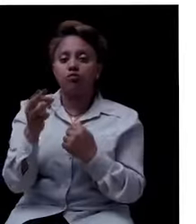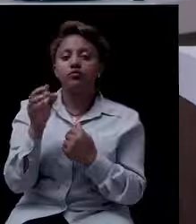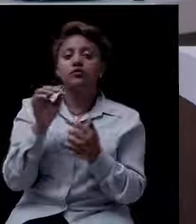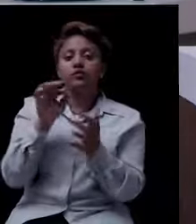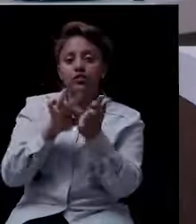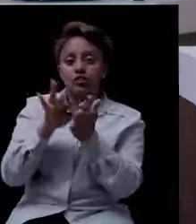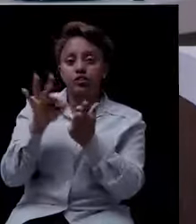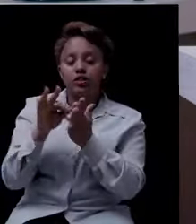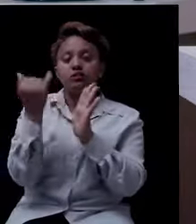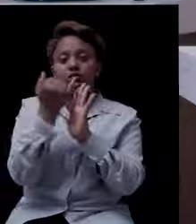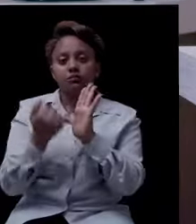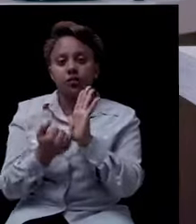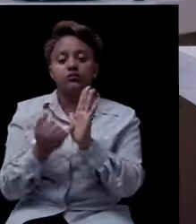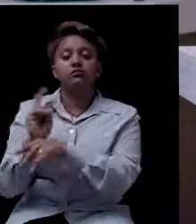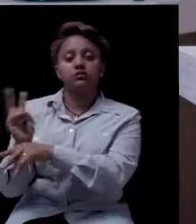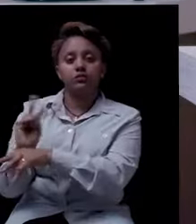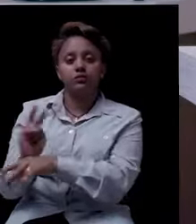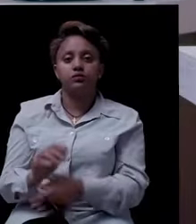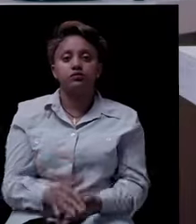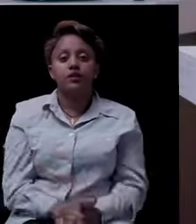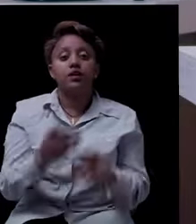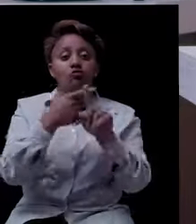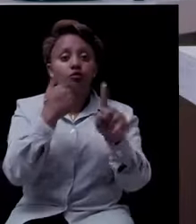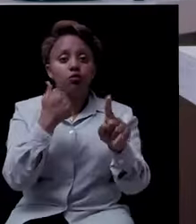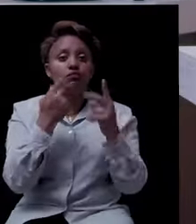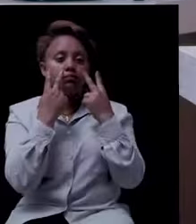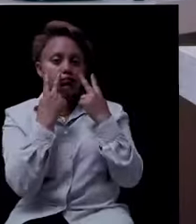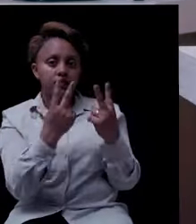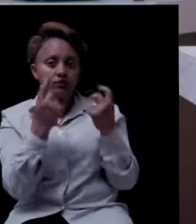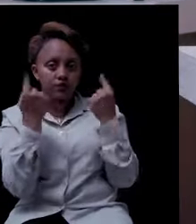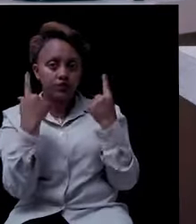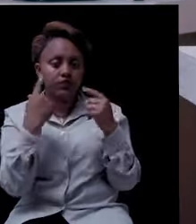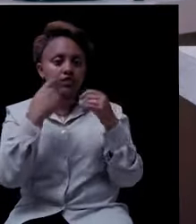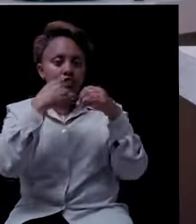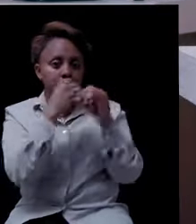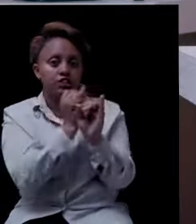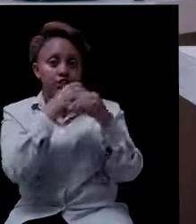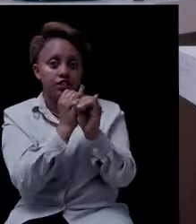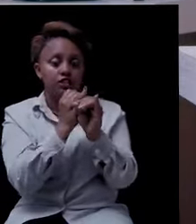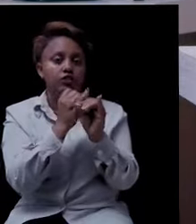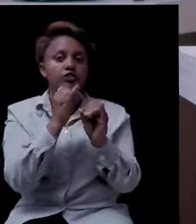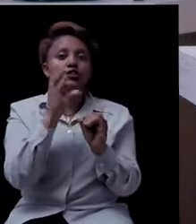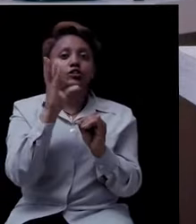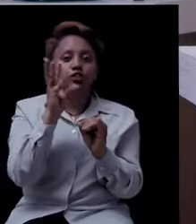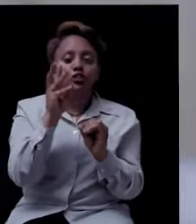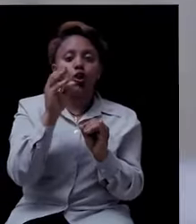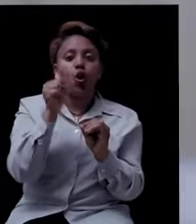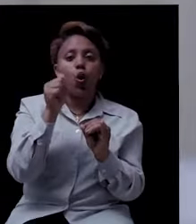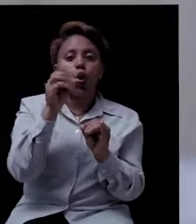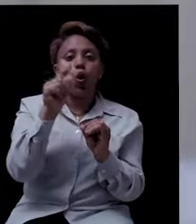videos. From the perspective of engineering, it seeks to automate tasks that human visual system can